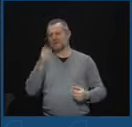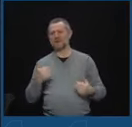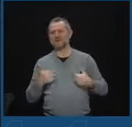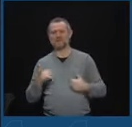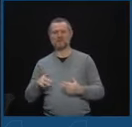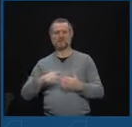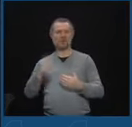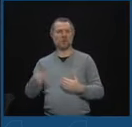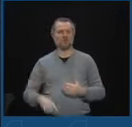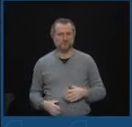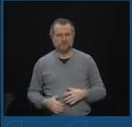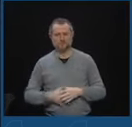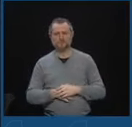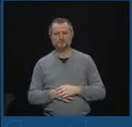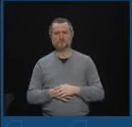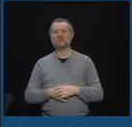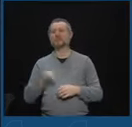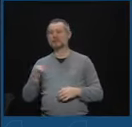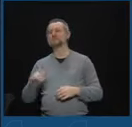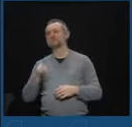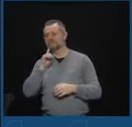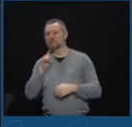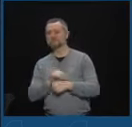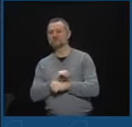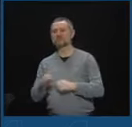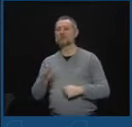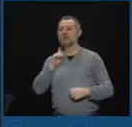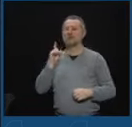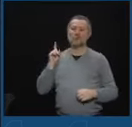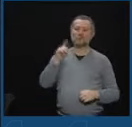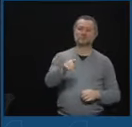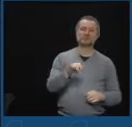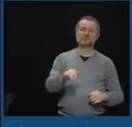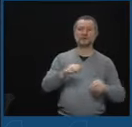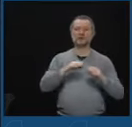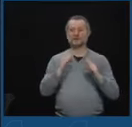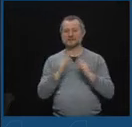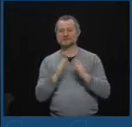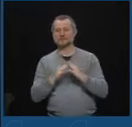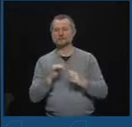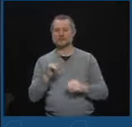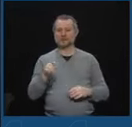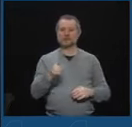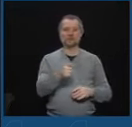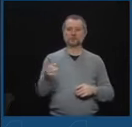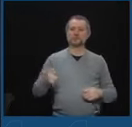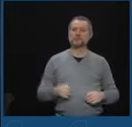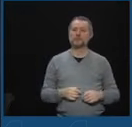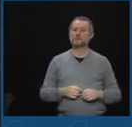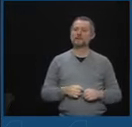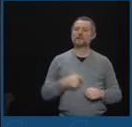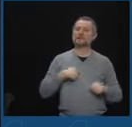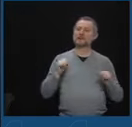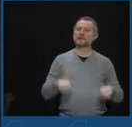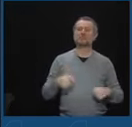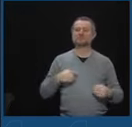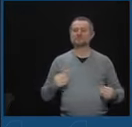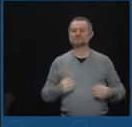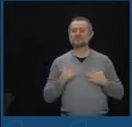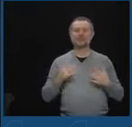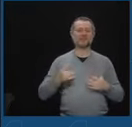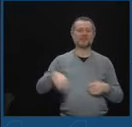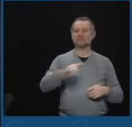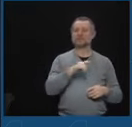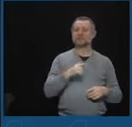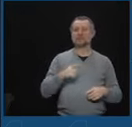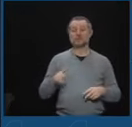program, and then going out there where people need you. They need a sign of hope. They need to have faith that they're not going to